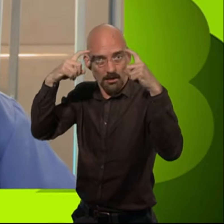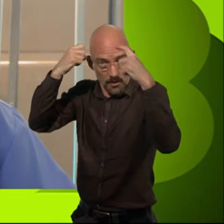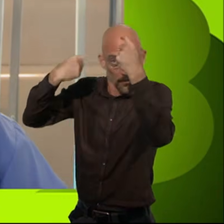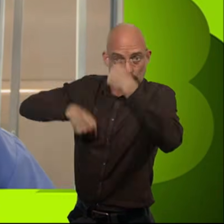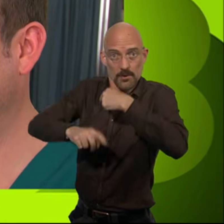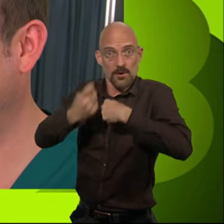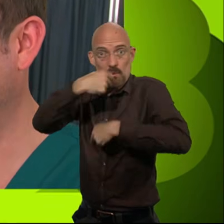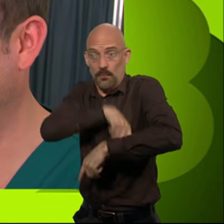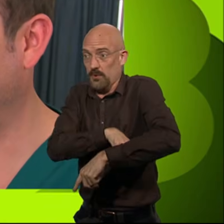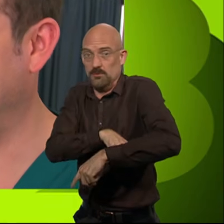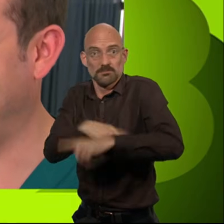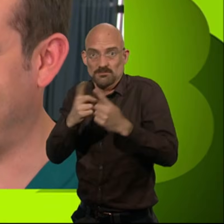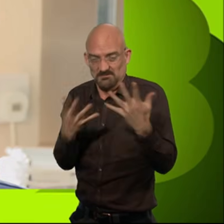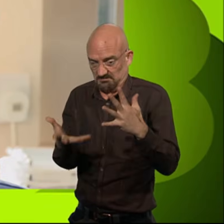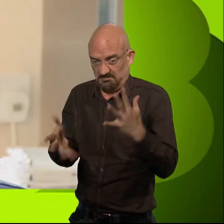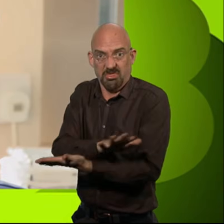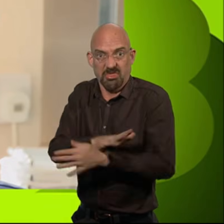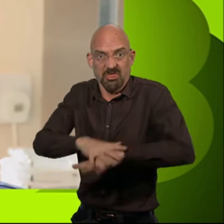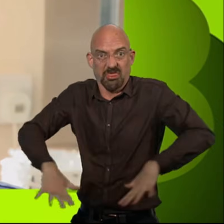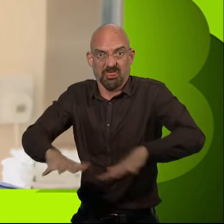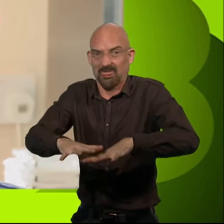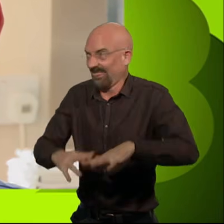creating a right mess.